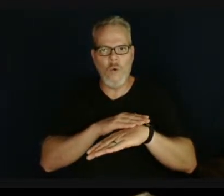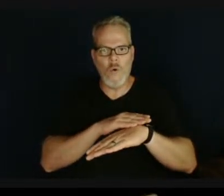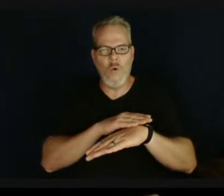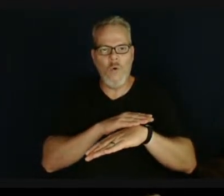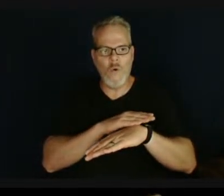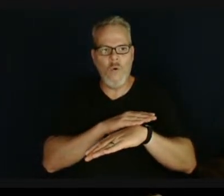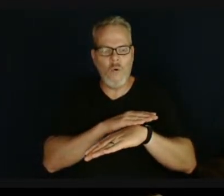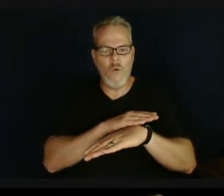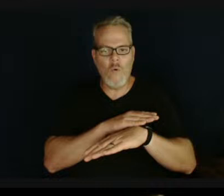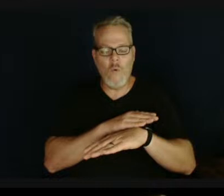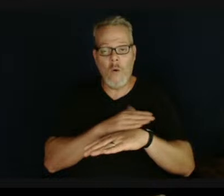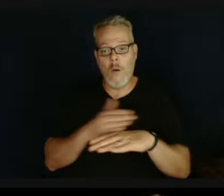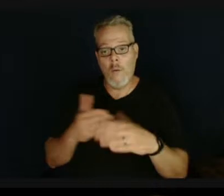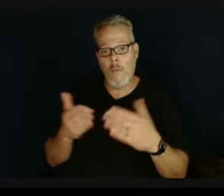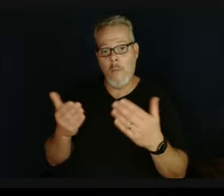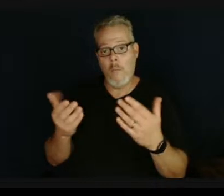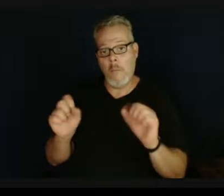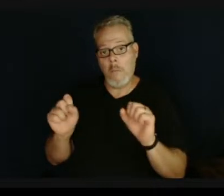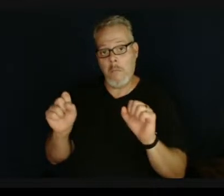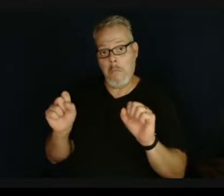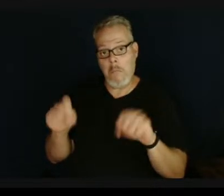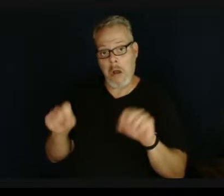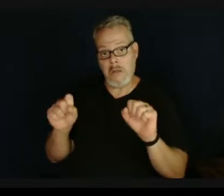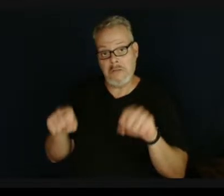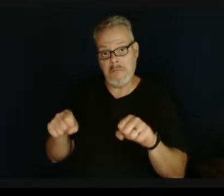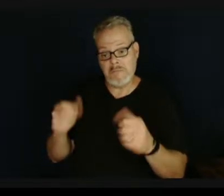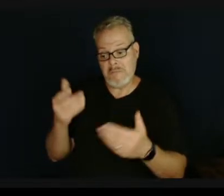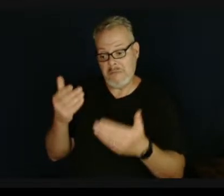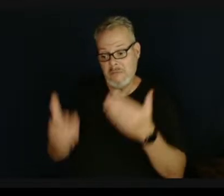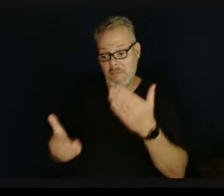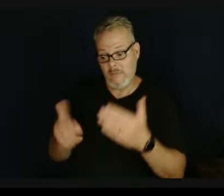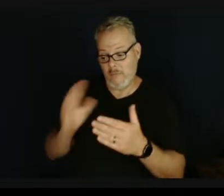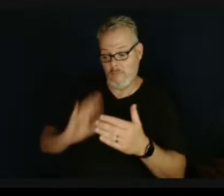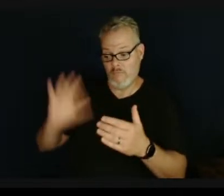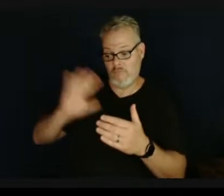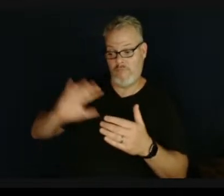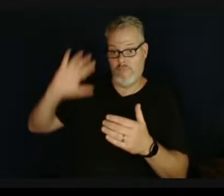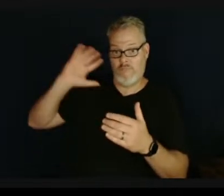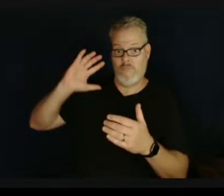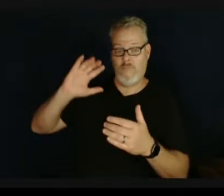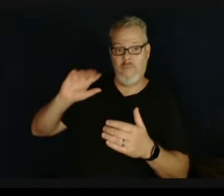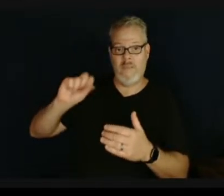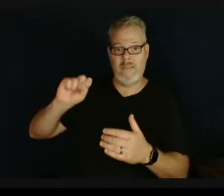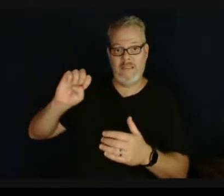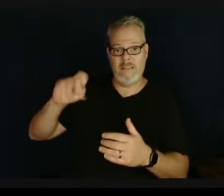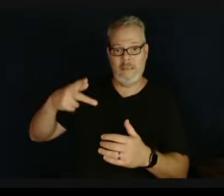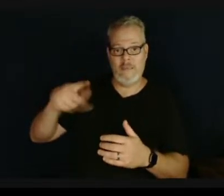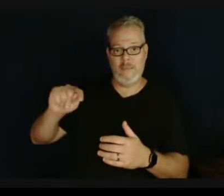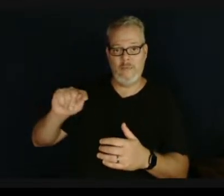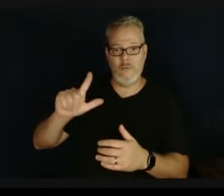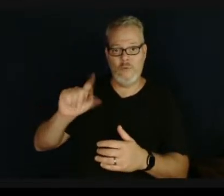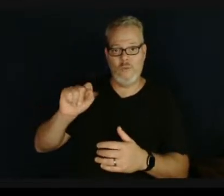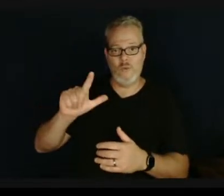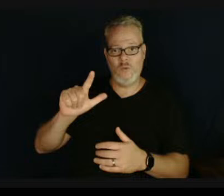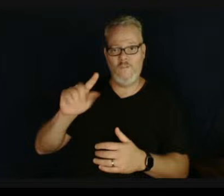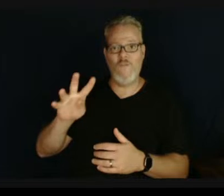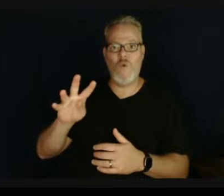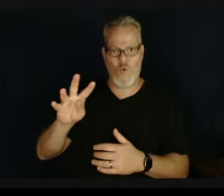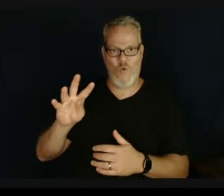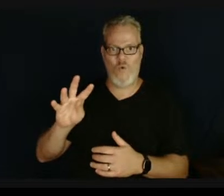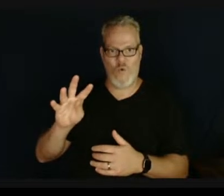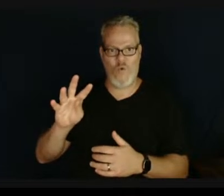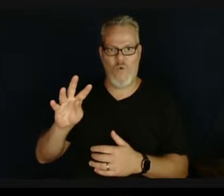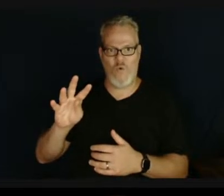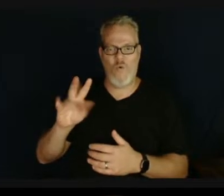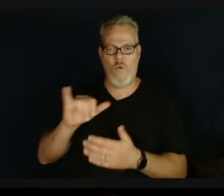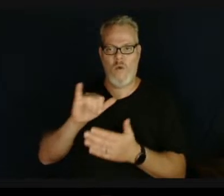And possibly since all the way back to the Nepal eruption in September of 2024, which